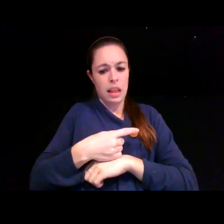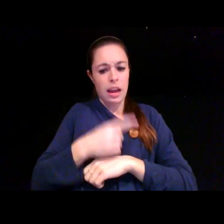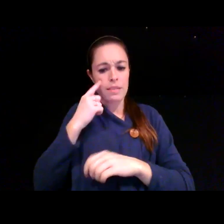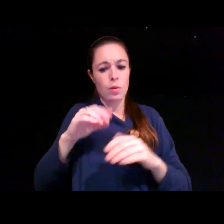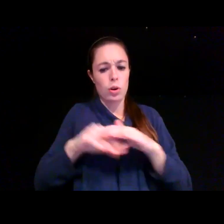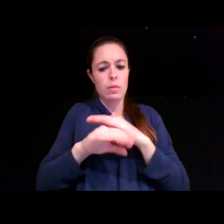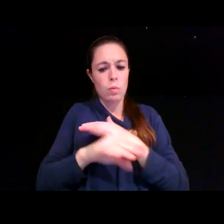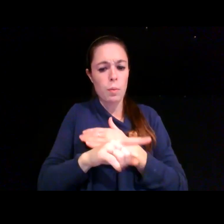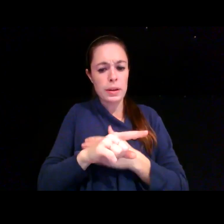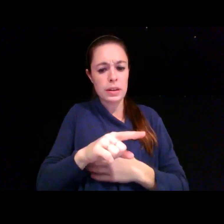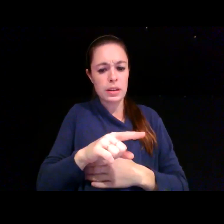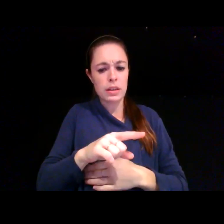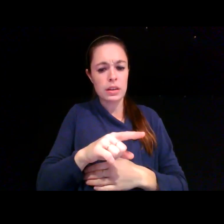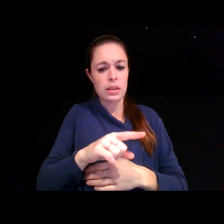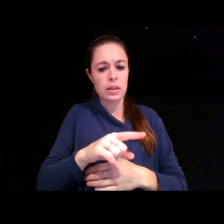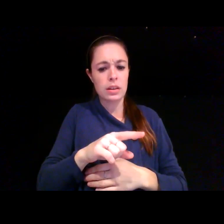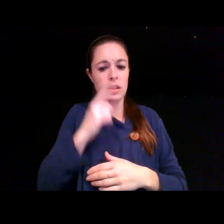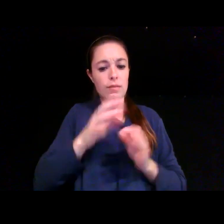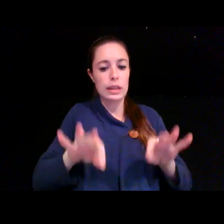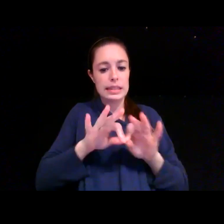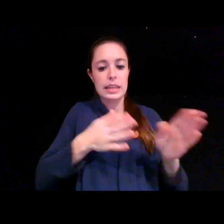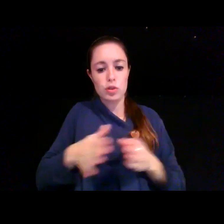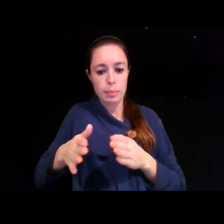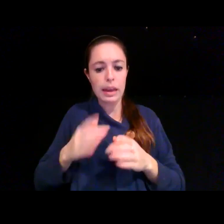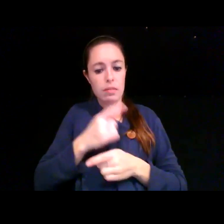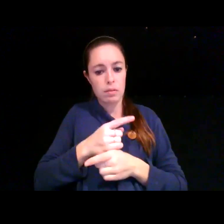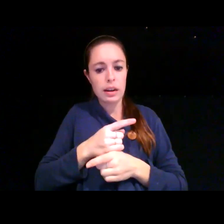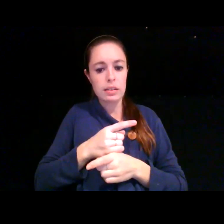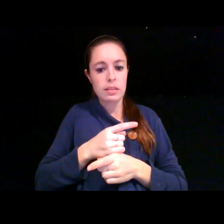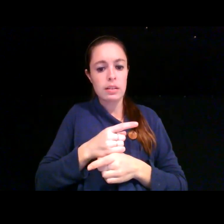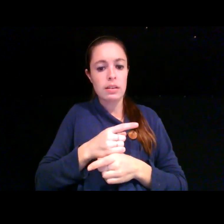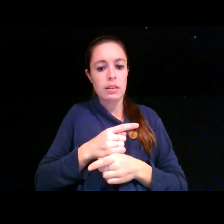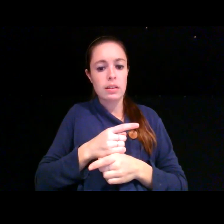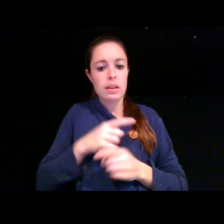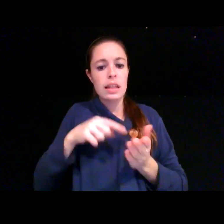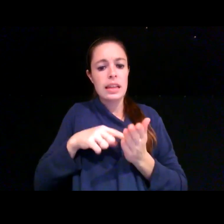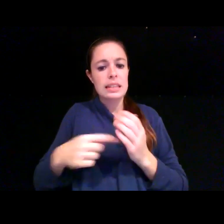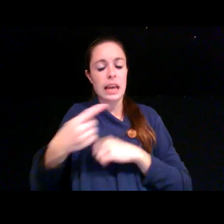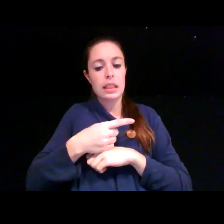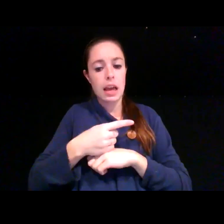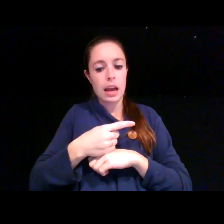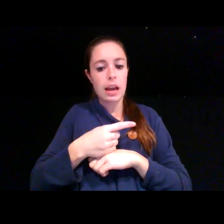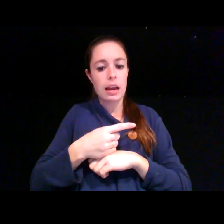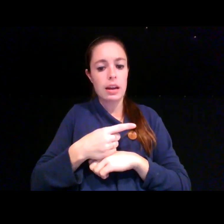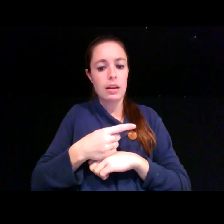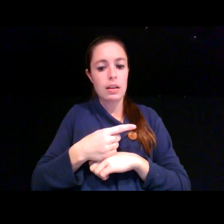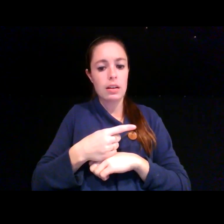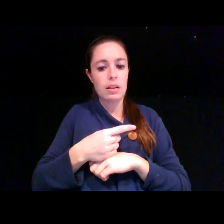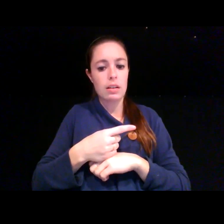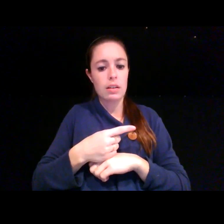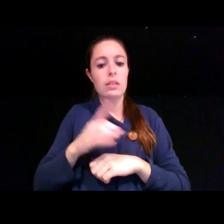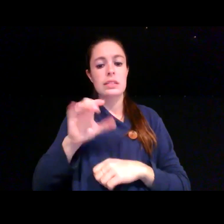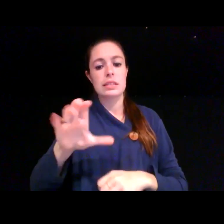enroll to the essential plans, and the deadline is 31 of December.